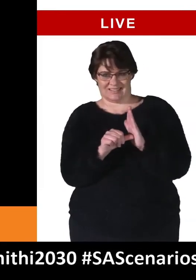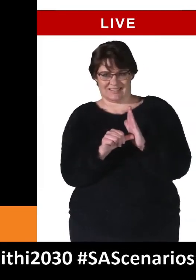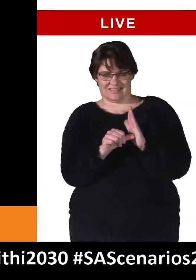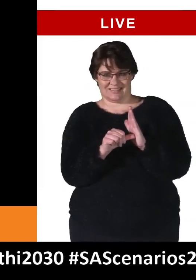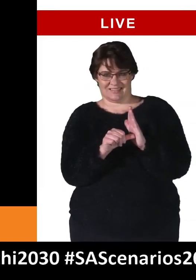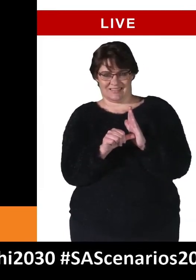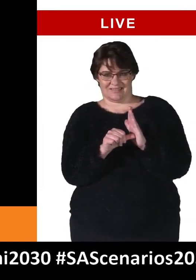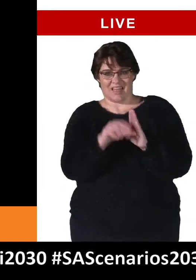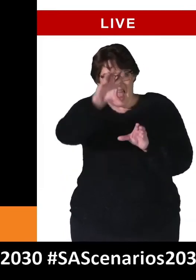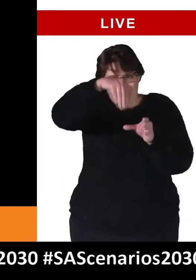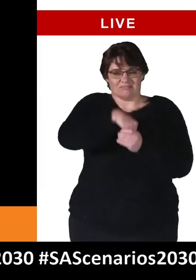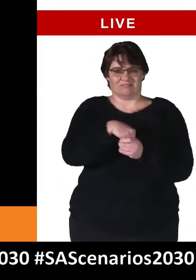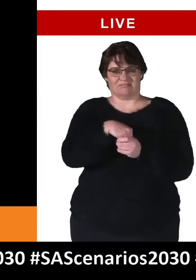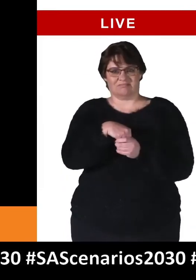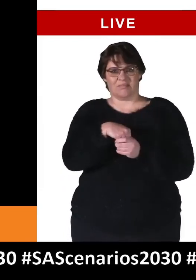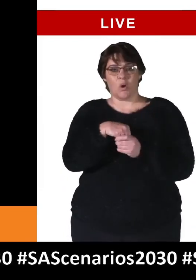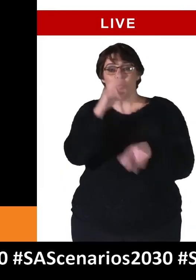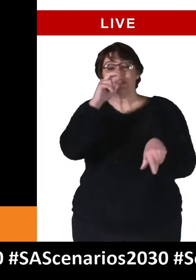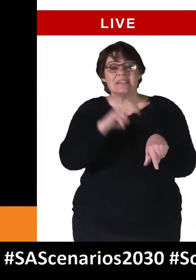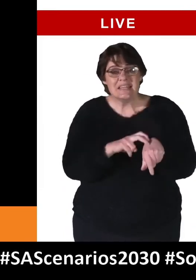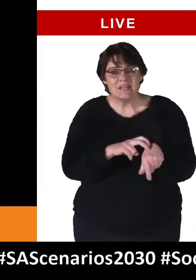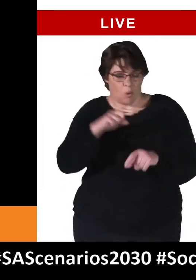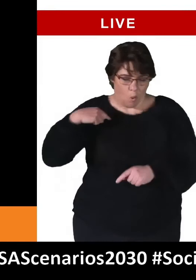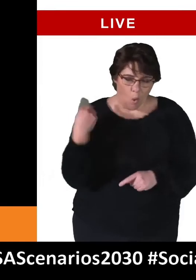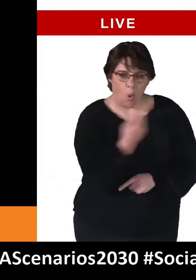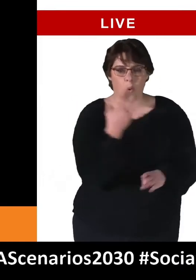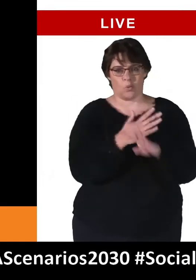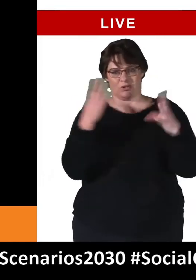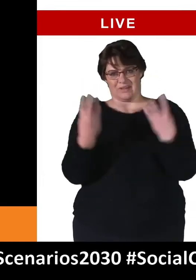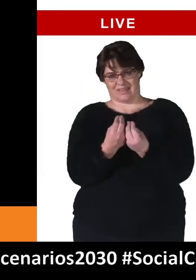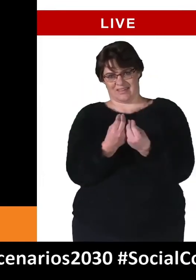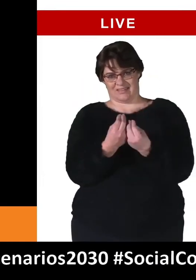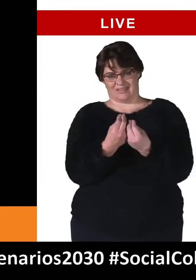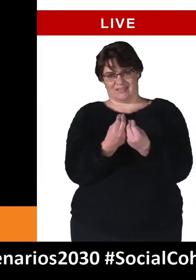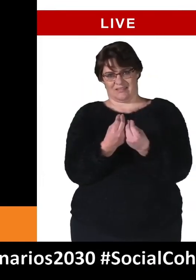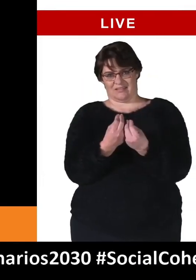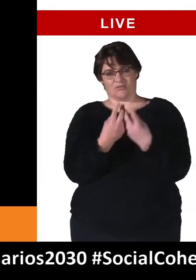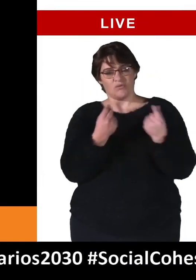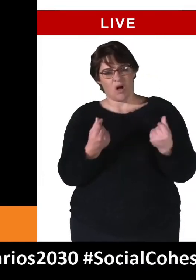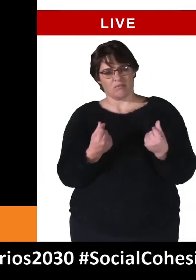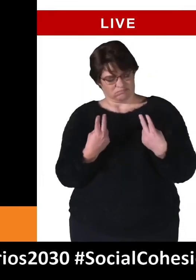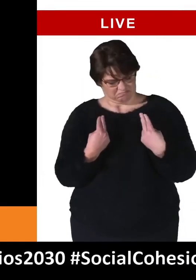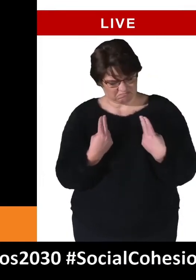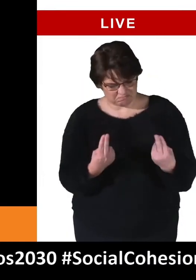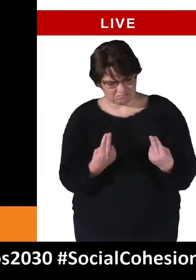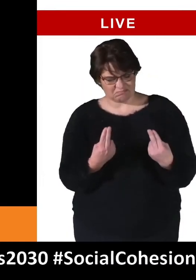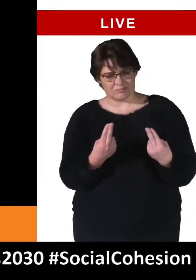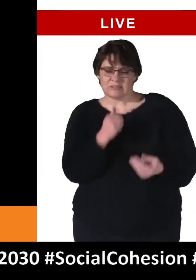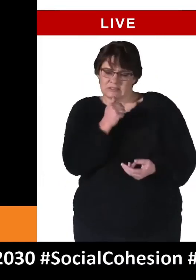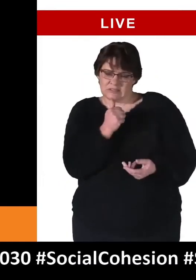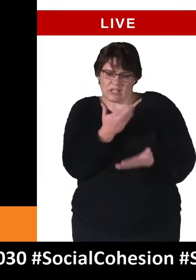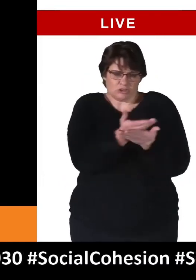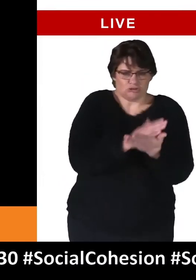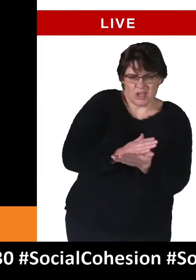will require collaborative energy, resolve, determination, compromises,